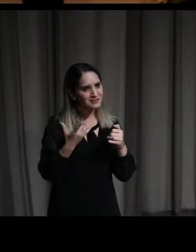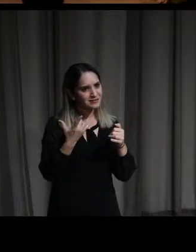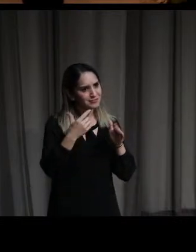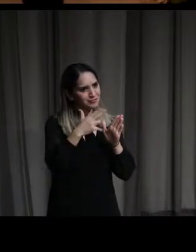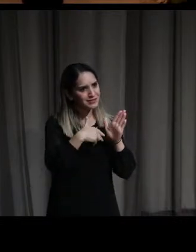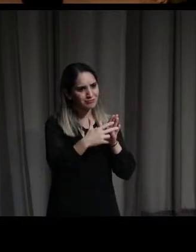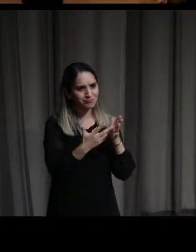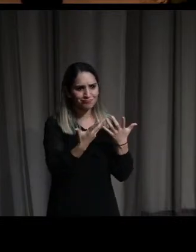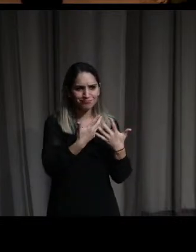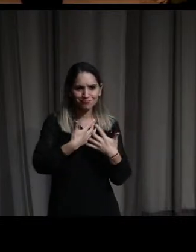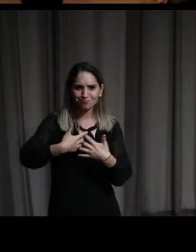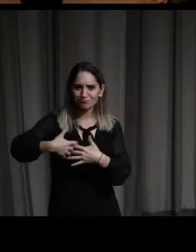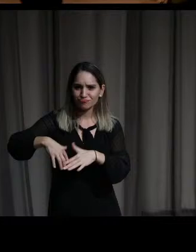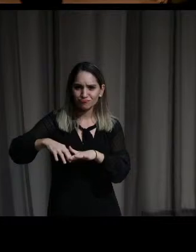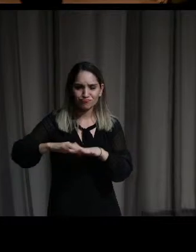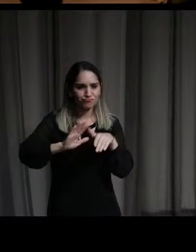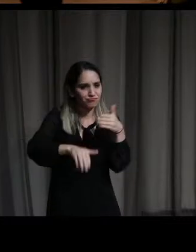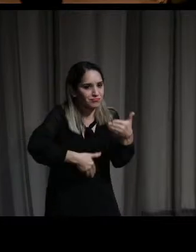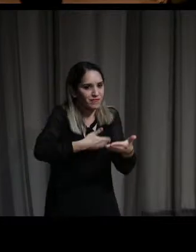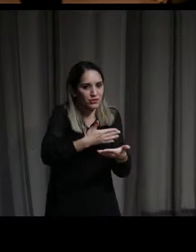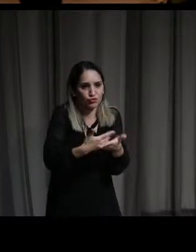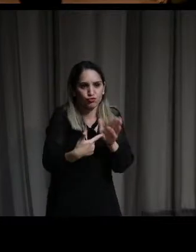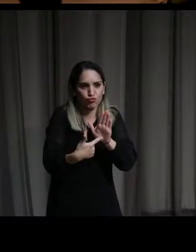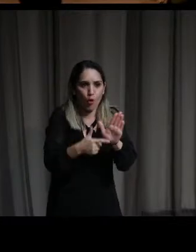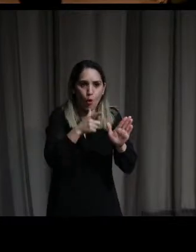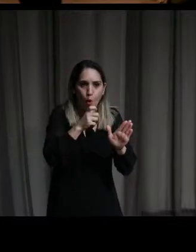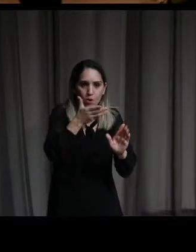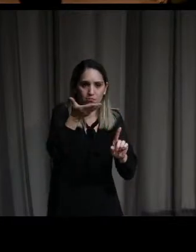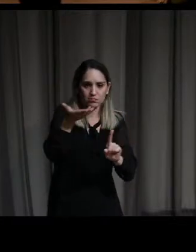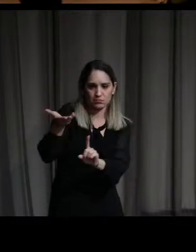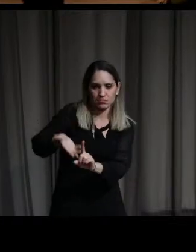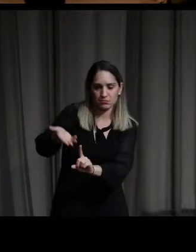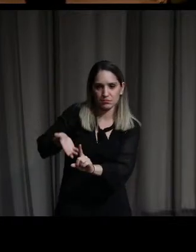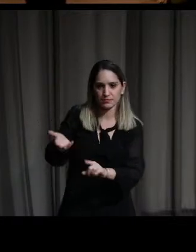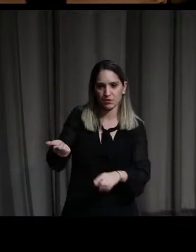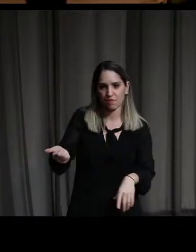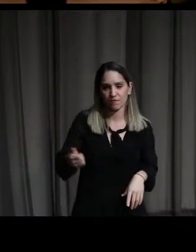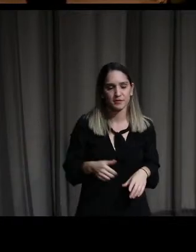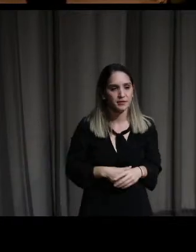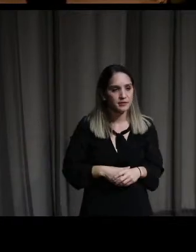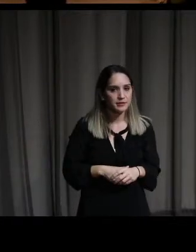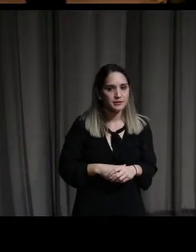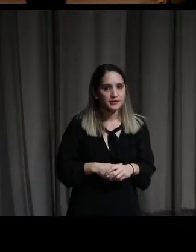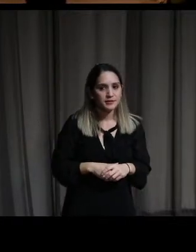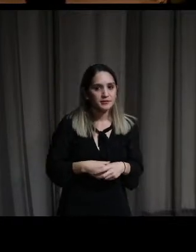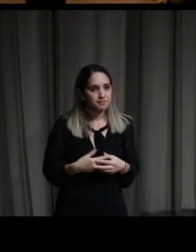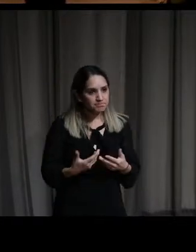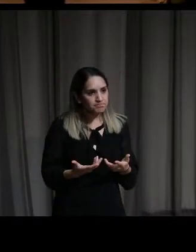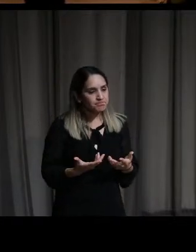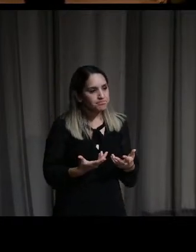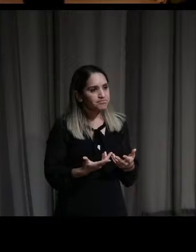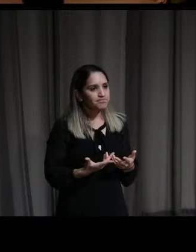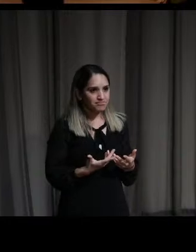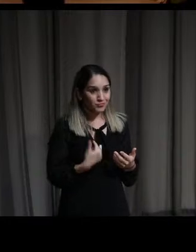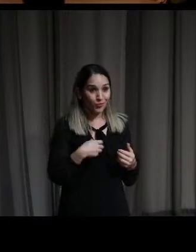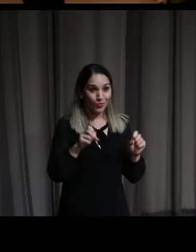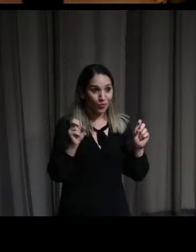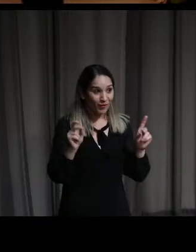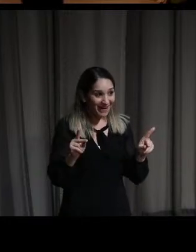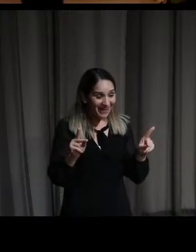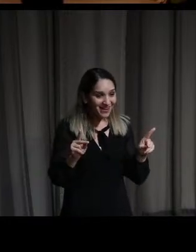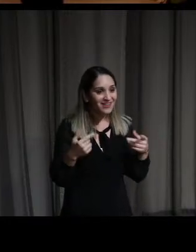circle. Full circle. Really it is comes full circle. Well, Beautiful. speaking of full circle, I think we're going to end